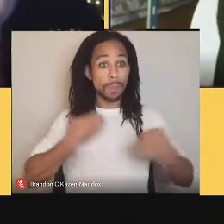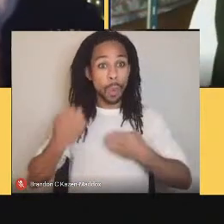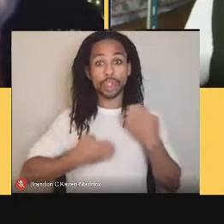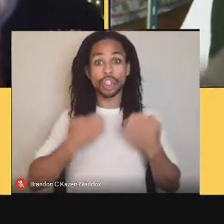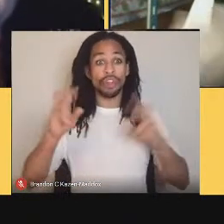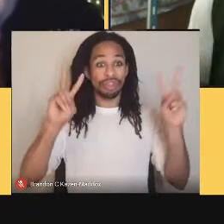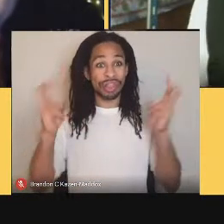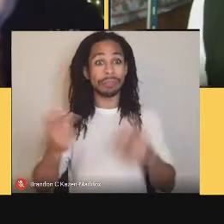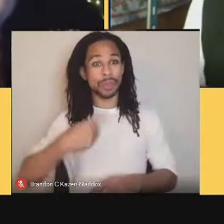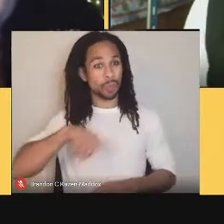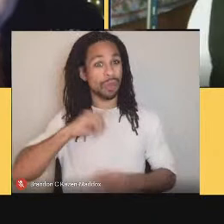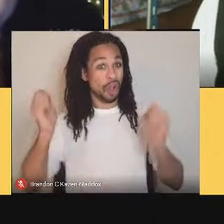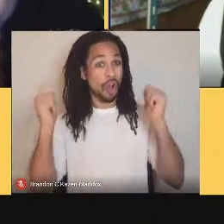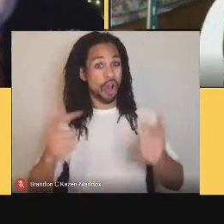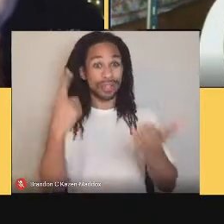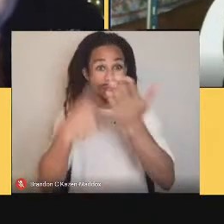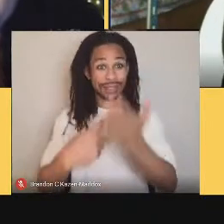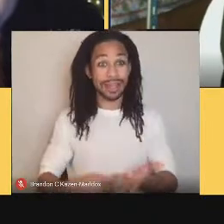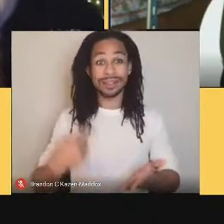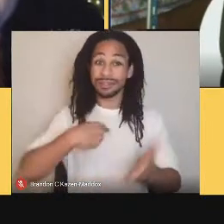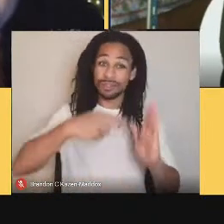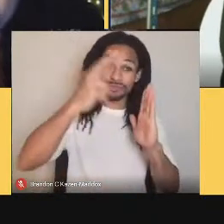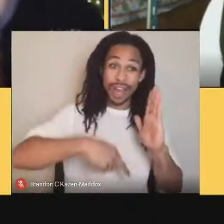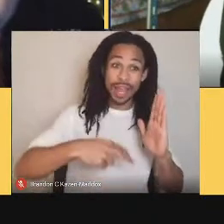all discussed that I read.